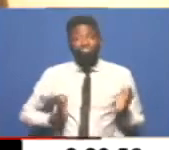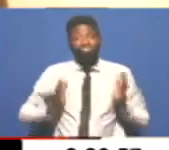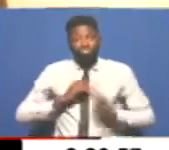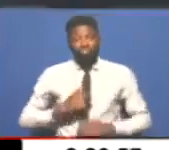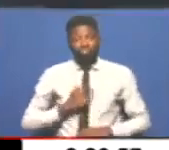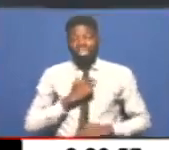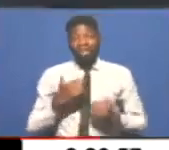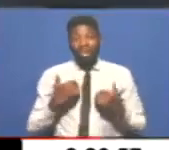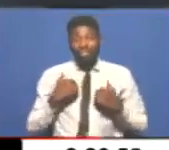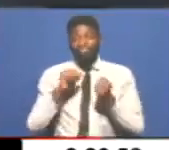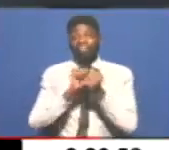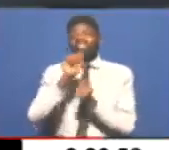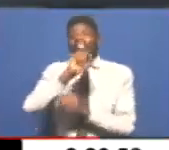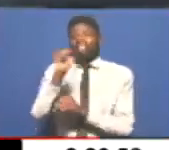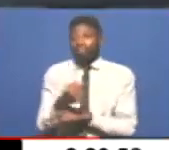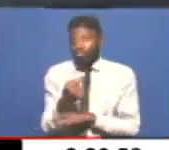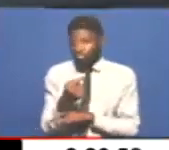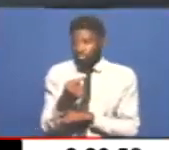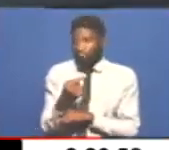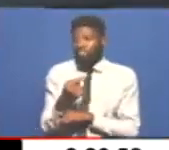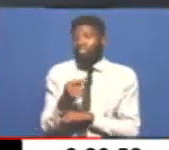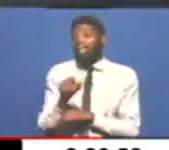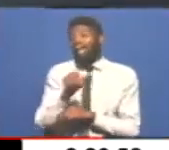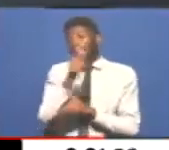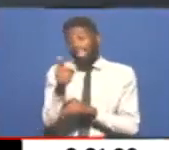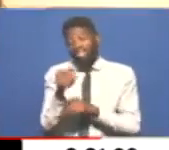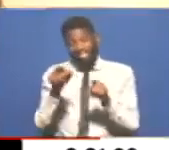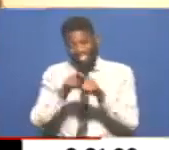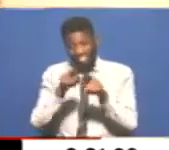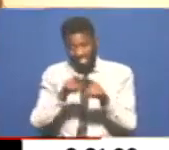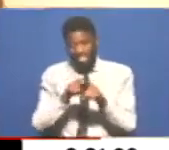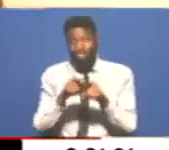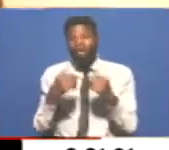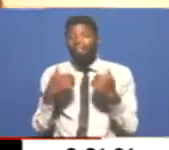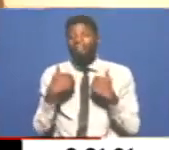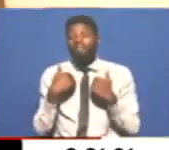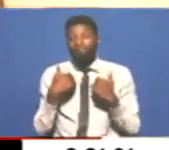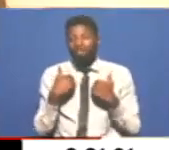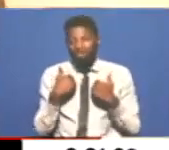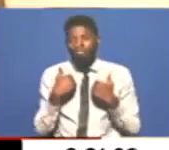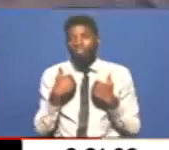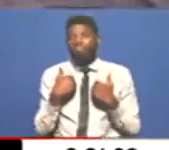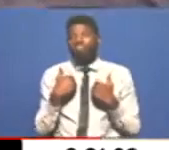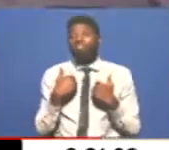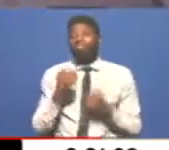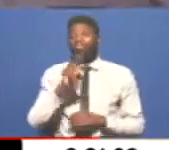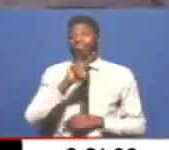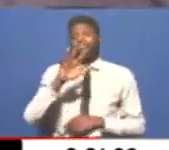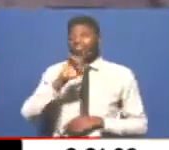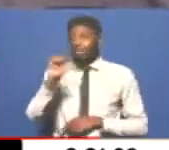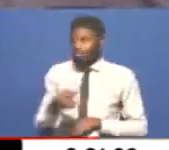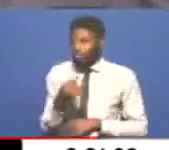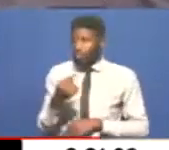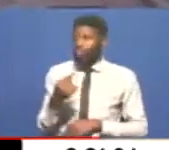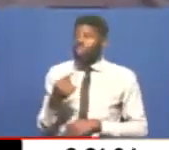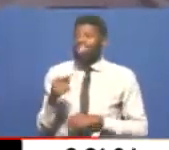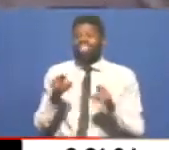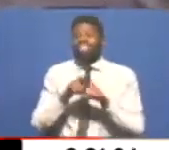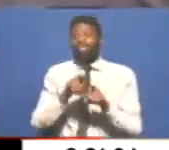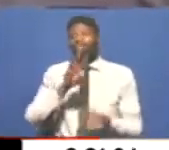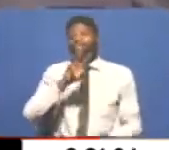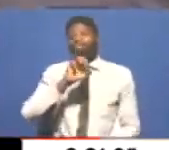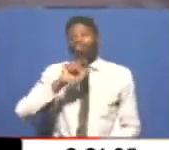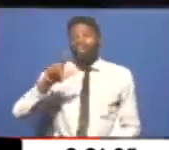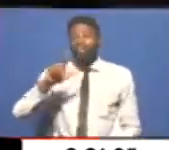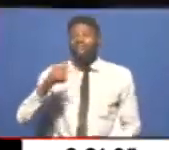is polyester. Then polywool, which is a mixture of polyester and wool, is what we do a second suit, which is 25,000. Then we have wools. Wools